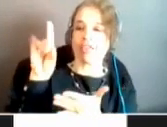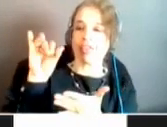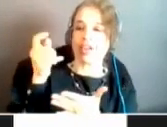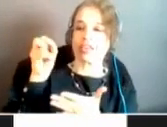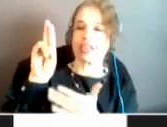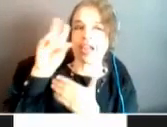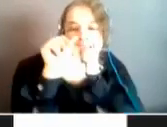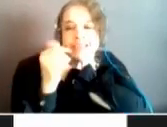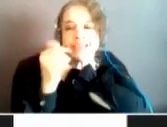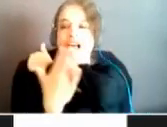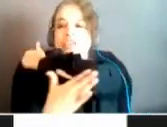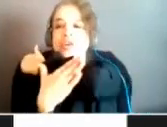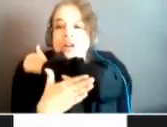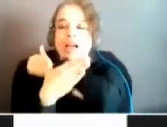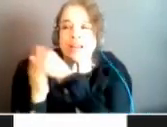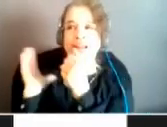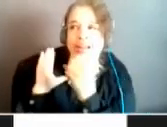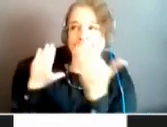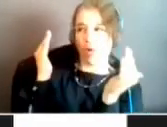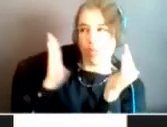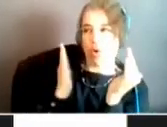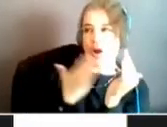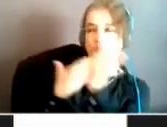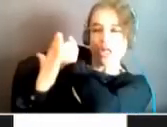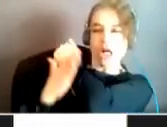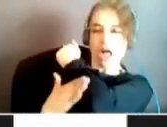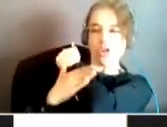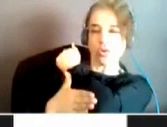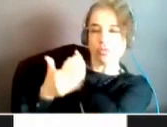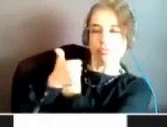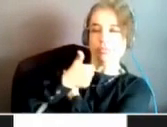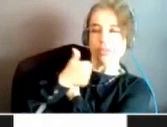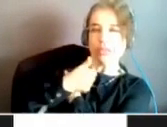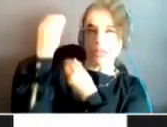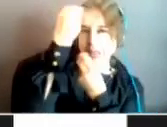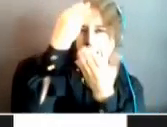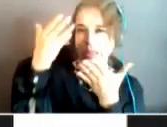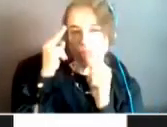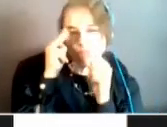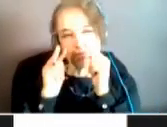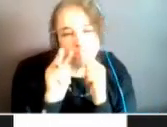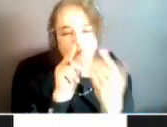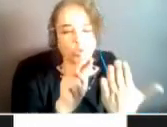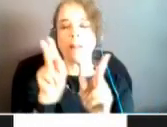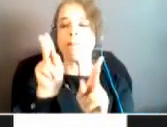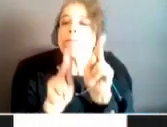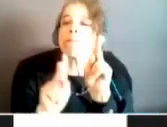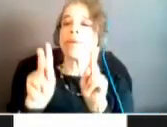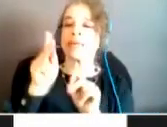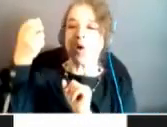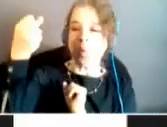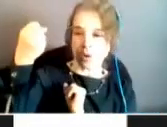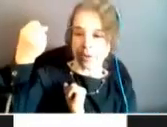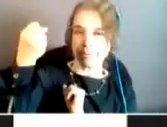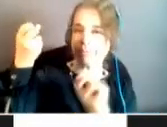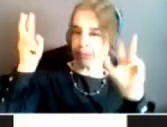other countries and also in our own, that it, you know, the data kind of look like people kind of hold on,